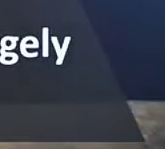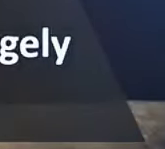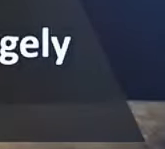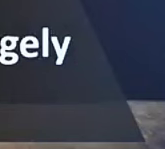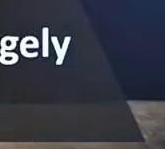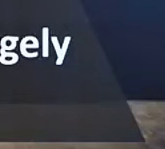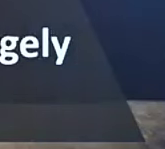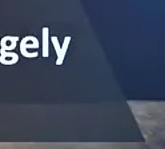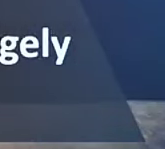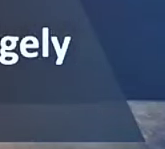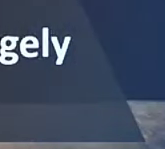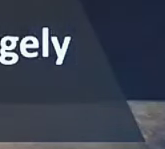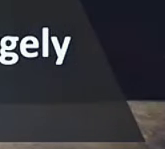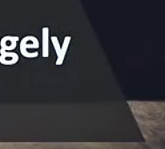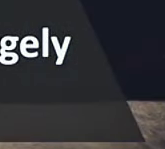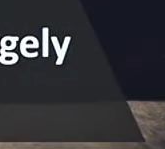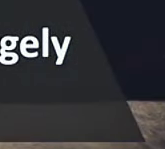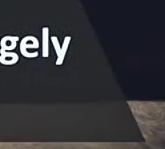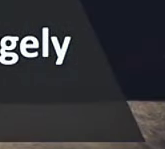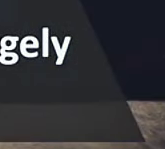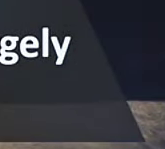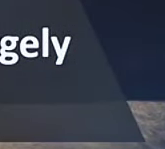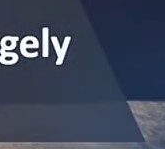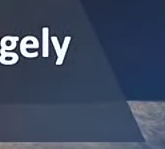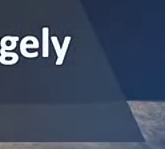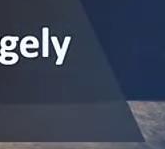prayer. Largely by prayer.